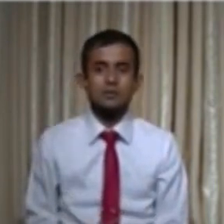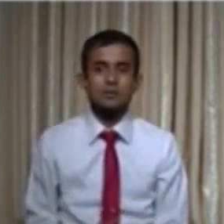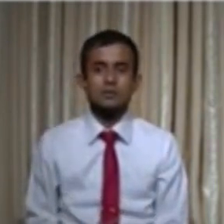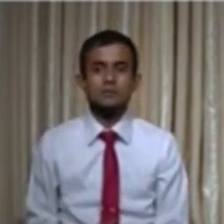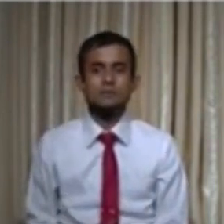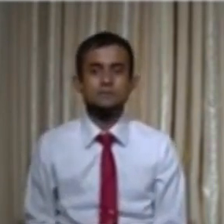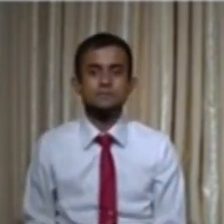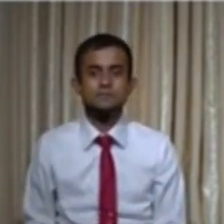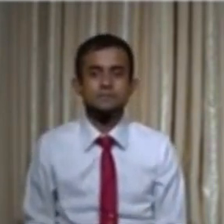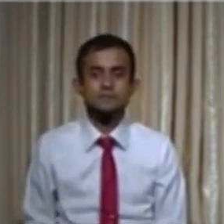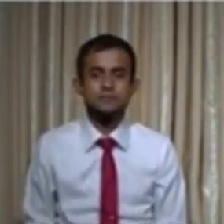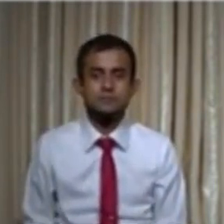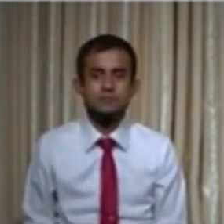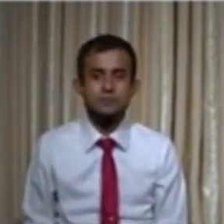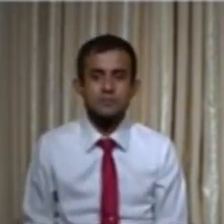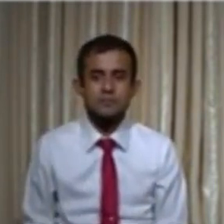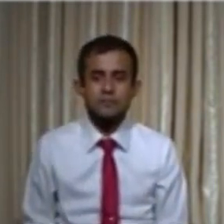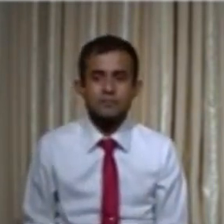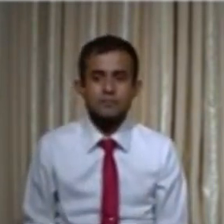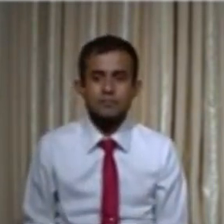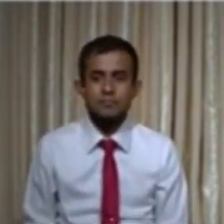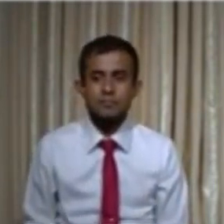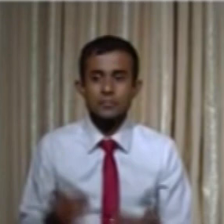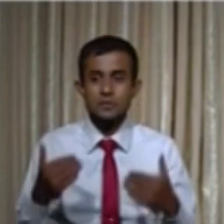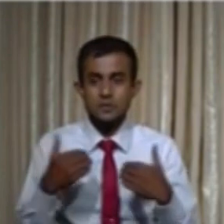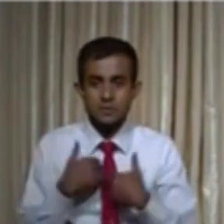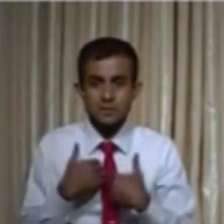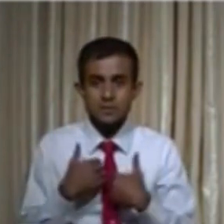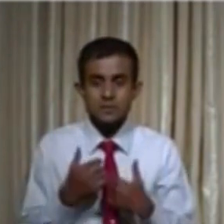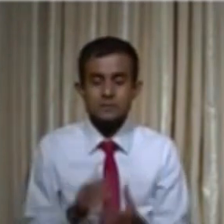use in a positive manner the